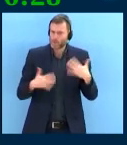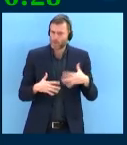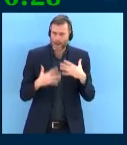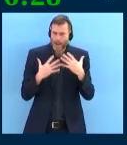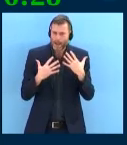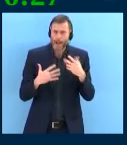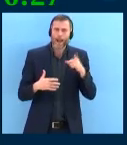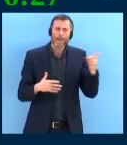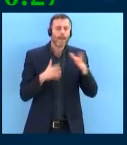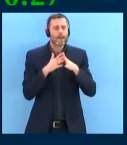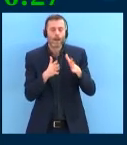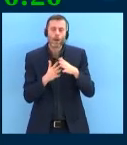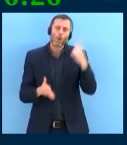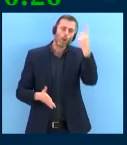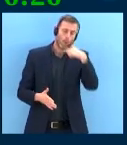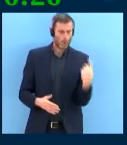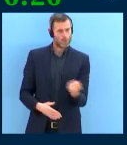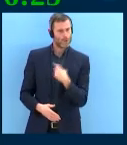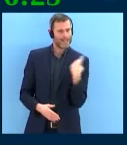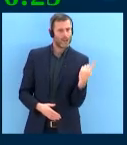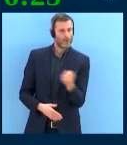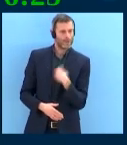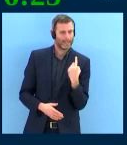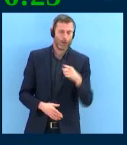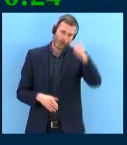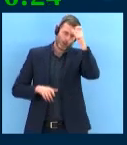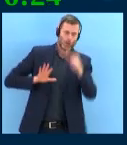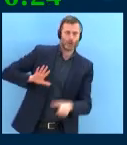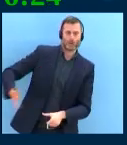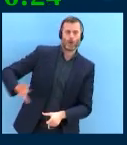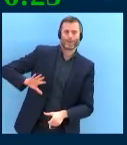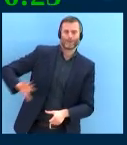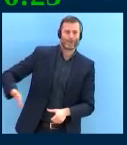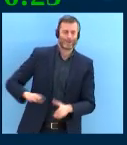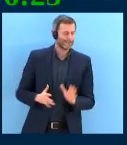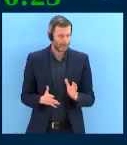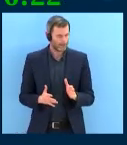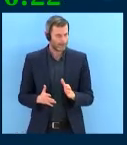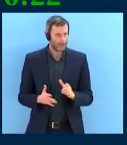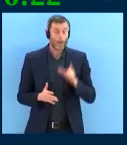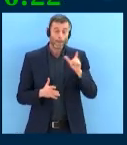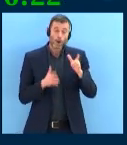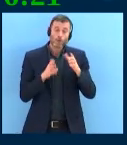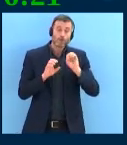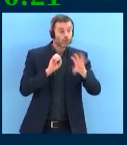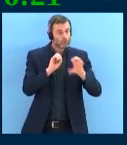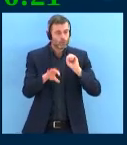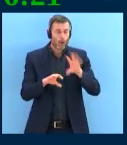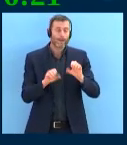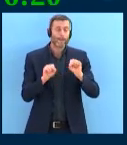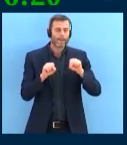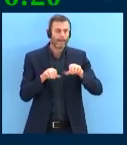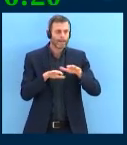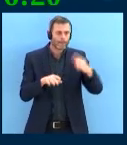part of the collective we. But stories can also diminish, isolate, and stigmatize.